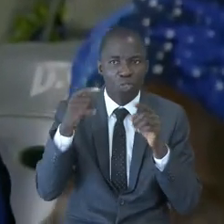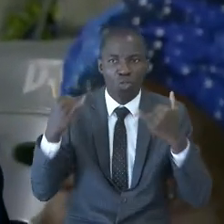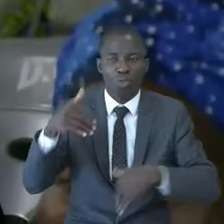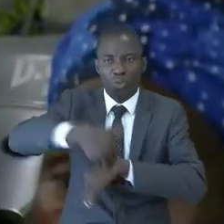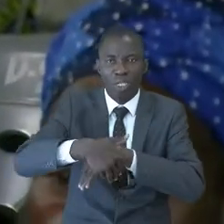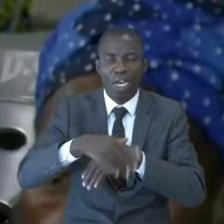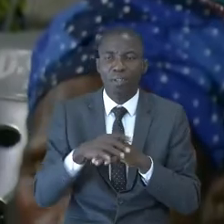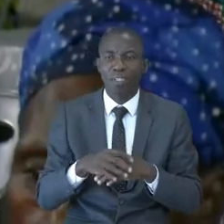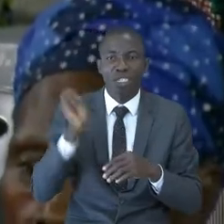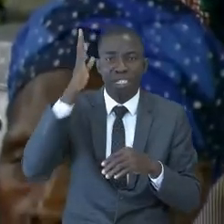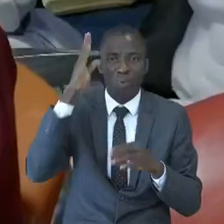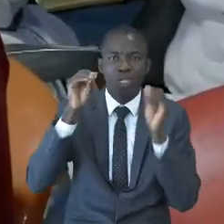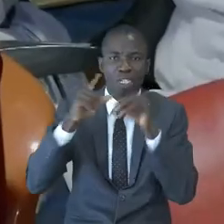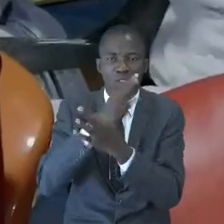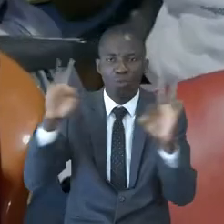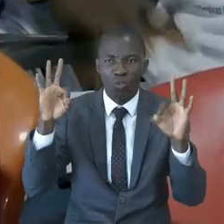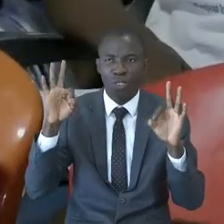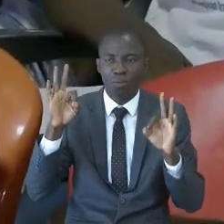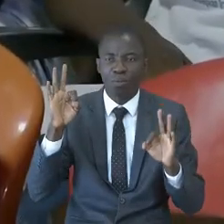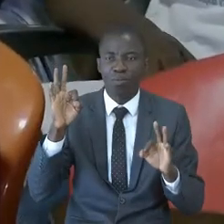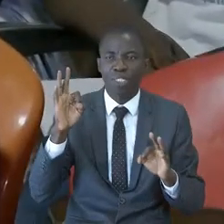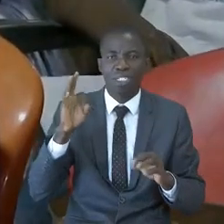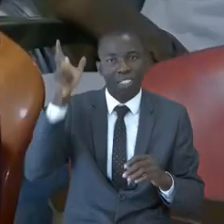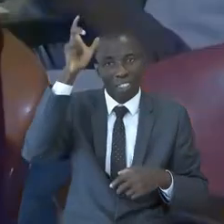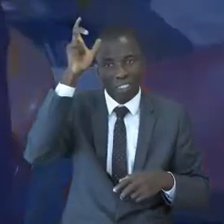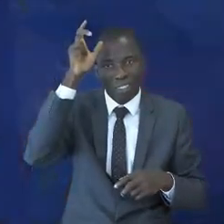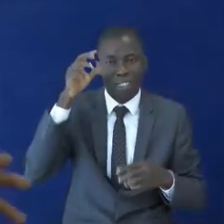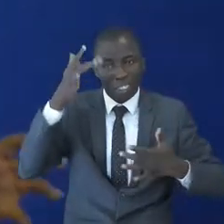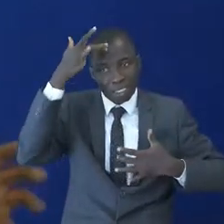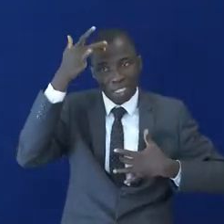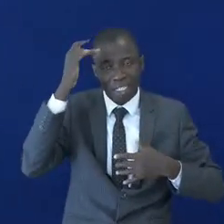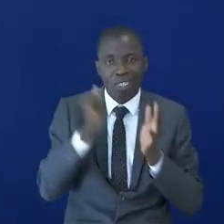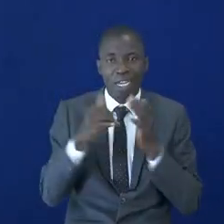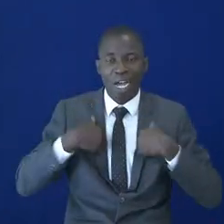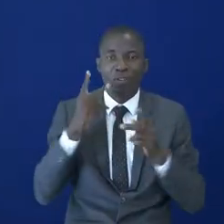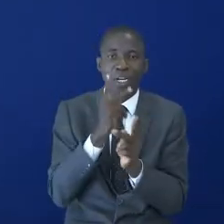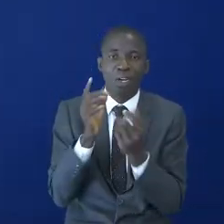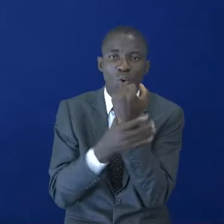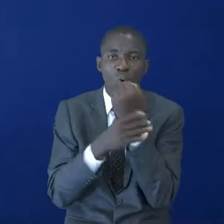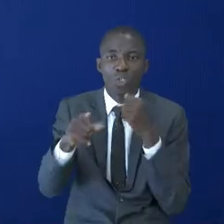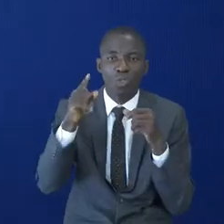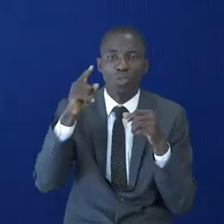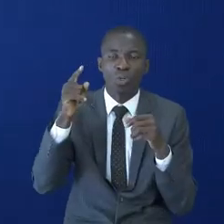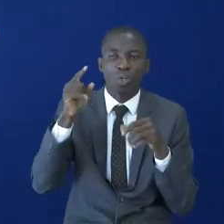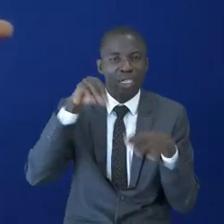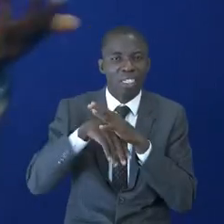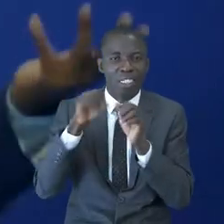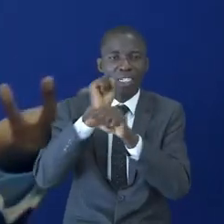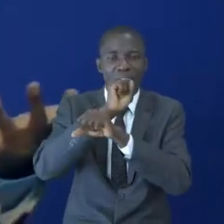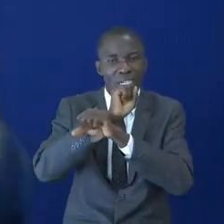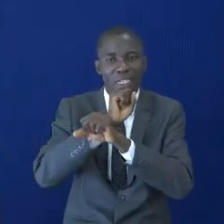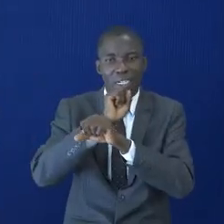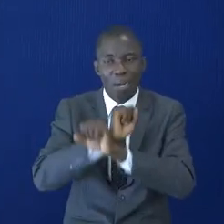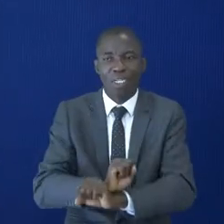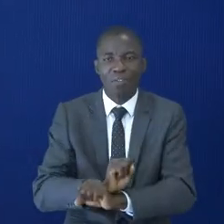He will set you free. Sickness that has held you in captivity, every time you want to do